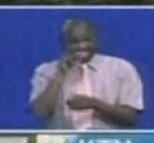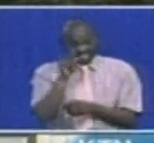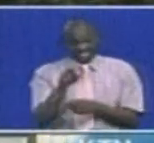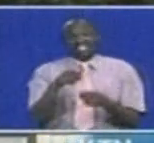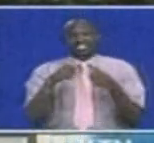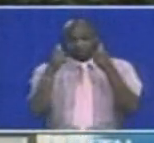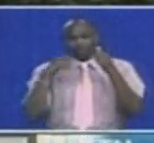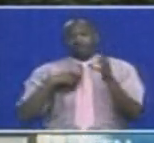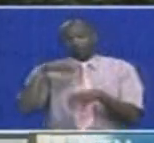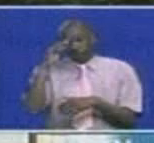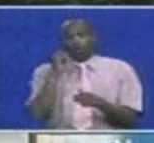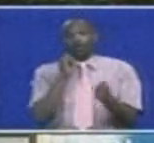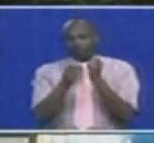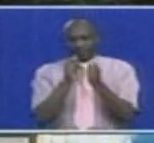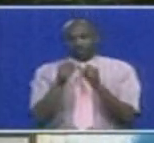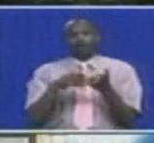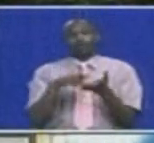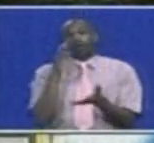will be more competitive.